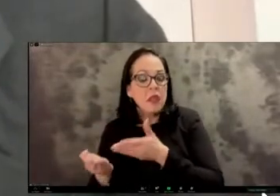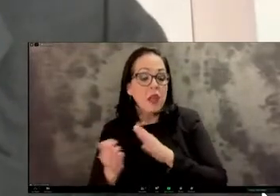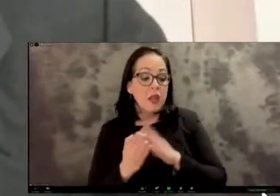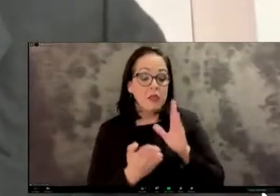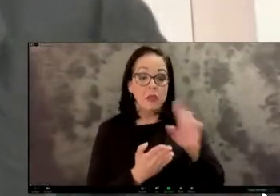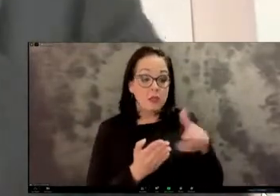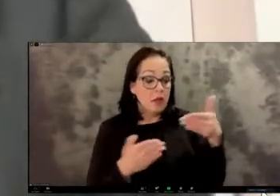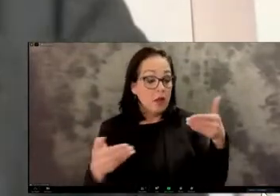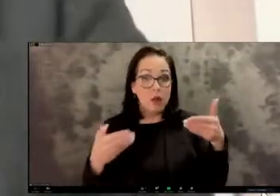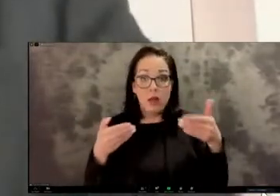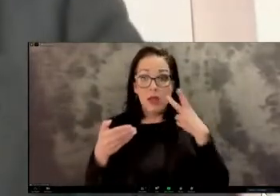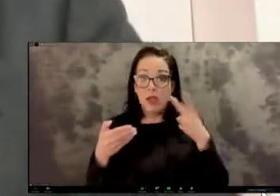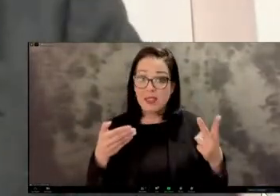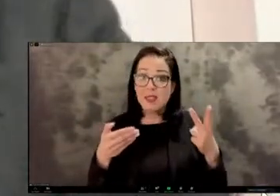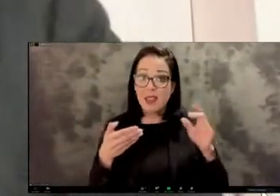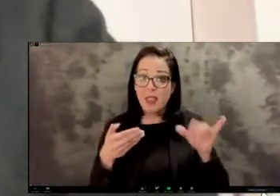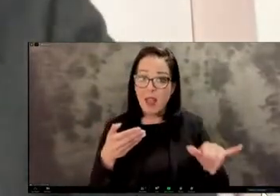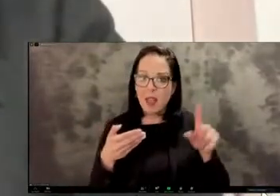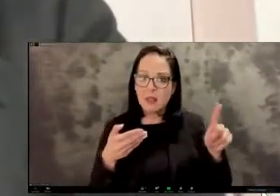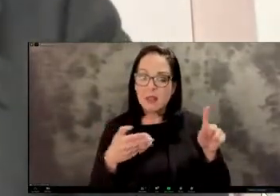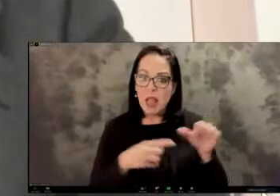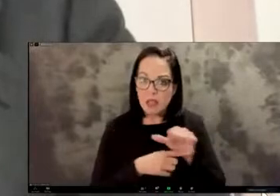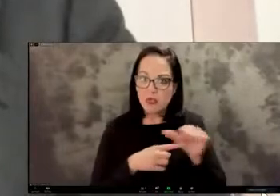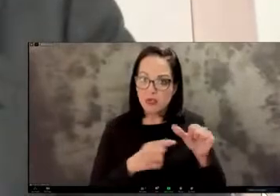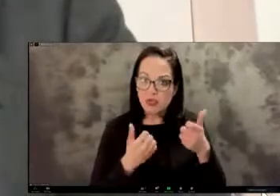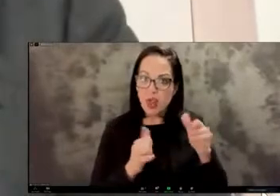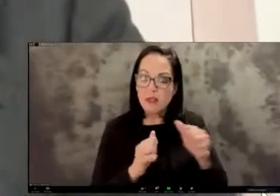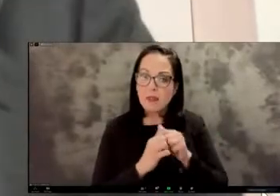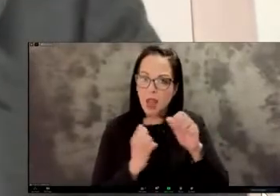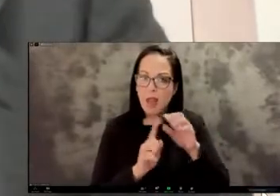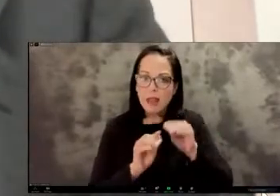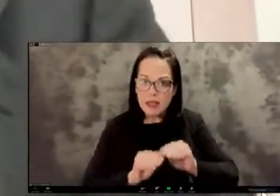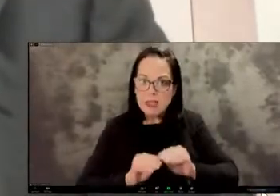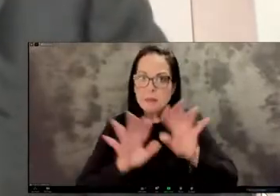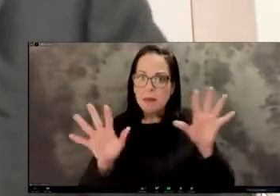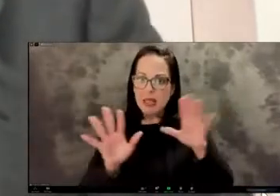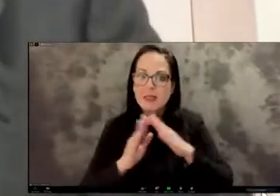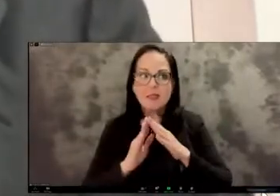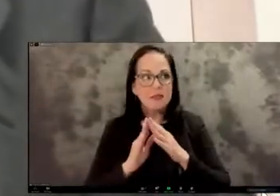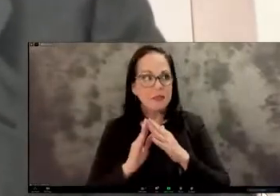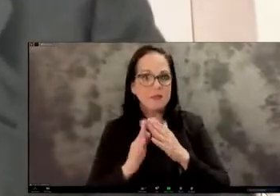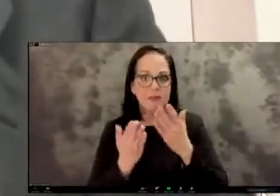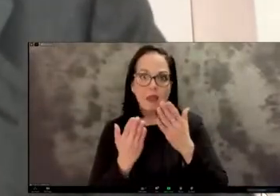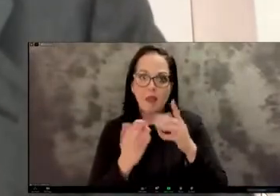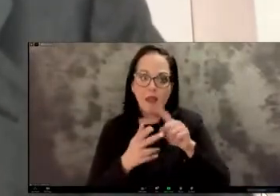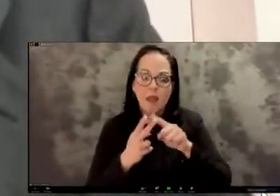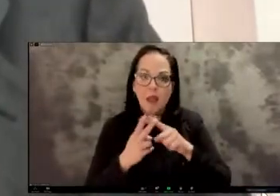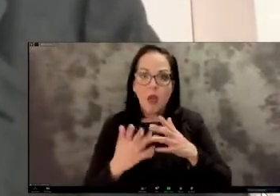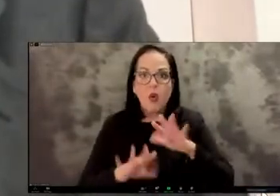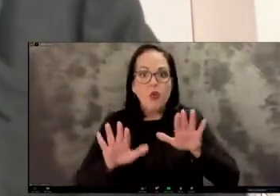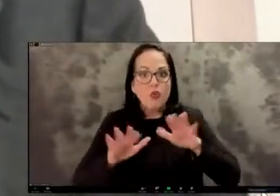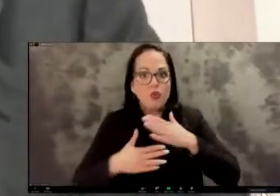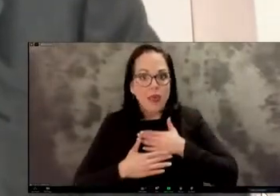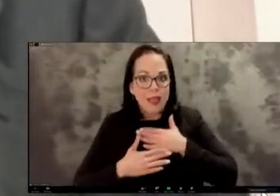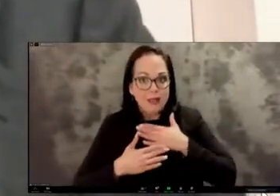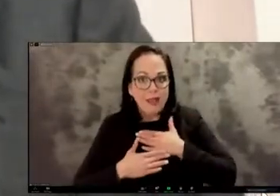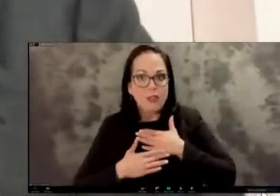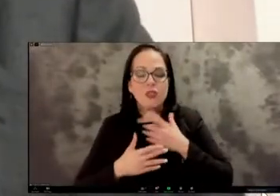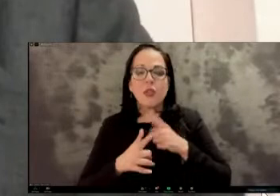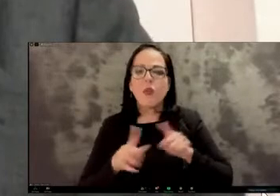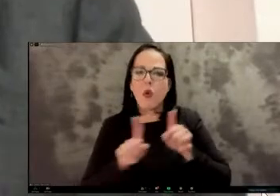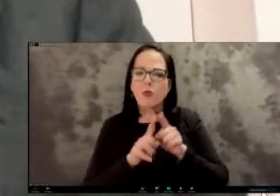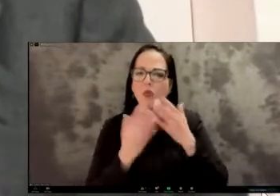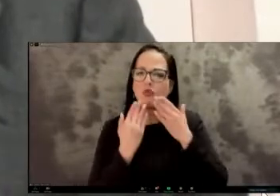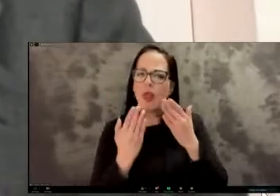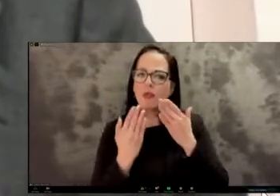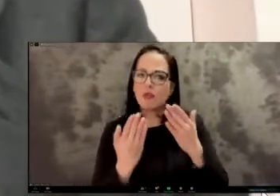are exercise and explicit strategies of relaxation, and gratitude is another one that has been shown to be very positive. But